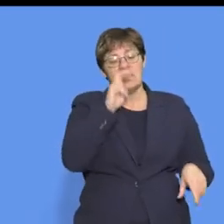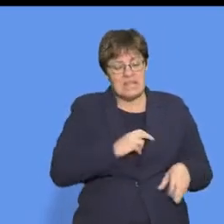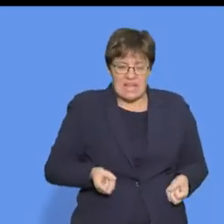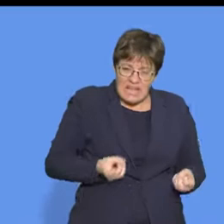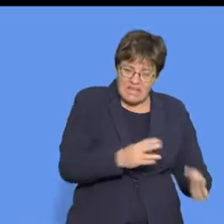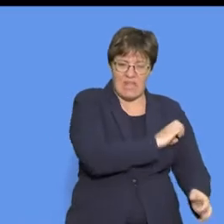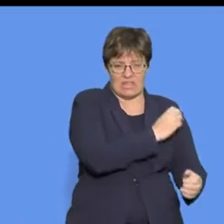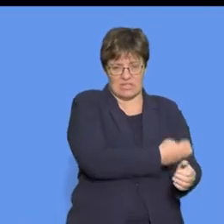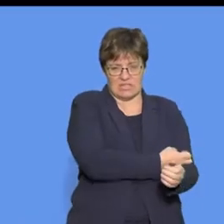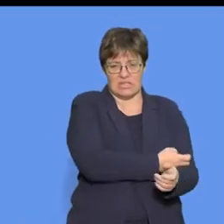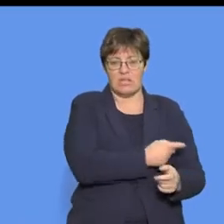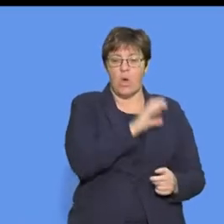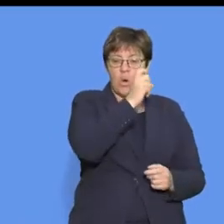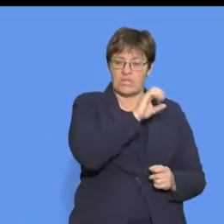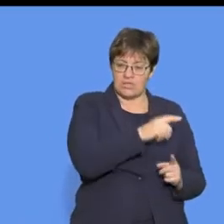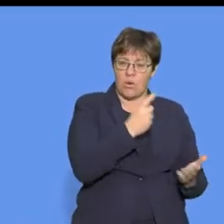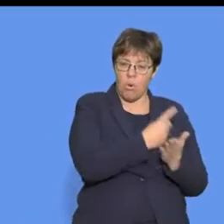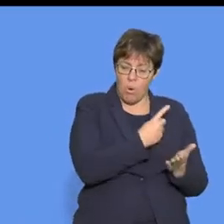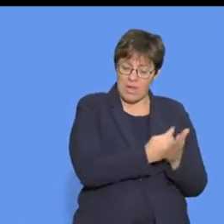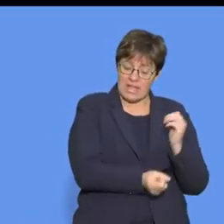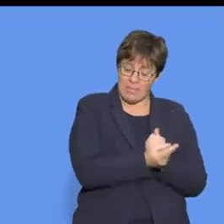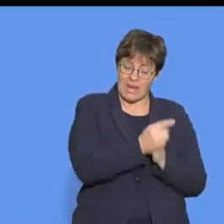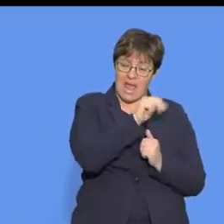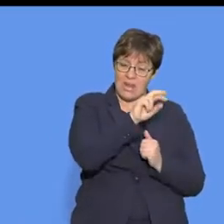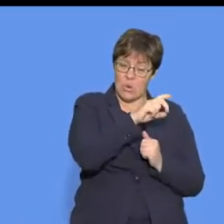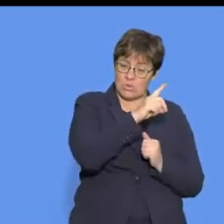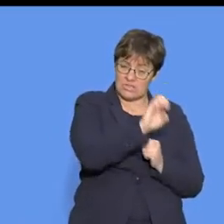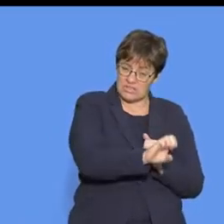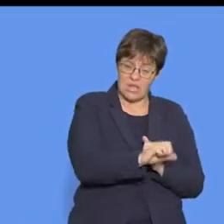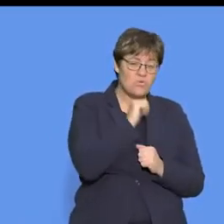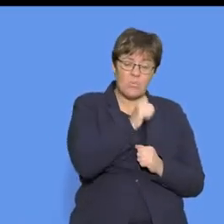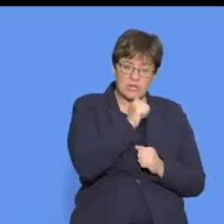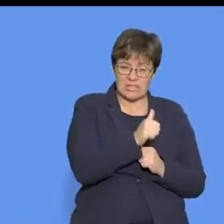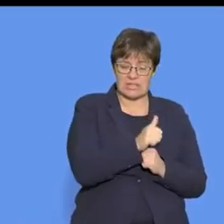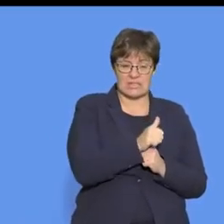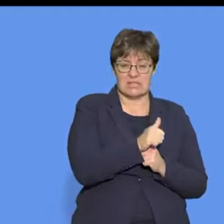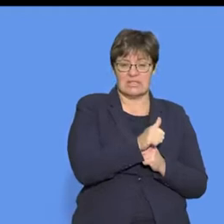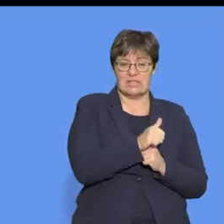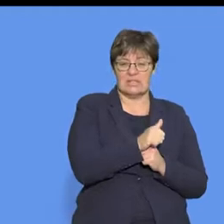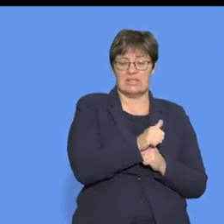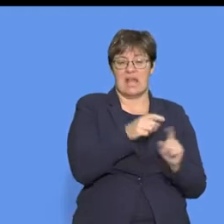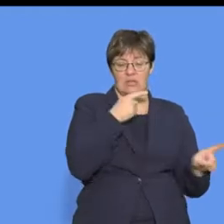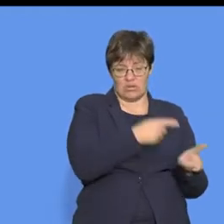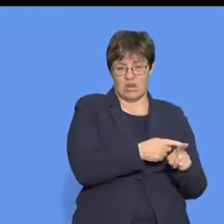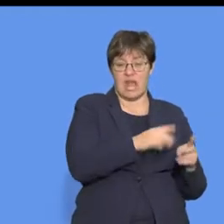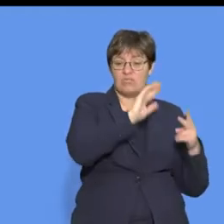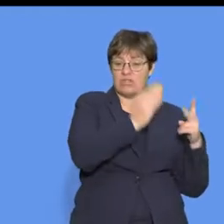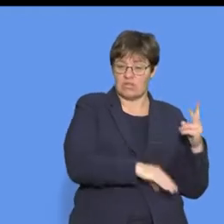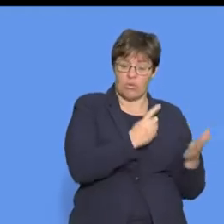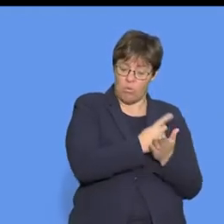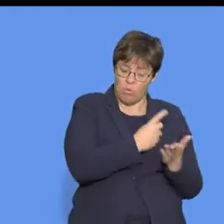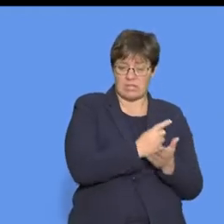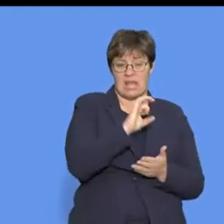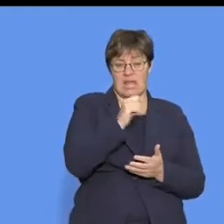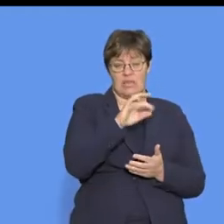in, whereas the oxidation reaction always takes place at the anode, even if it's electrolytic, and reduction